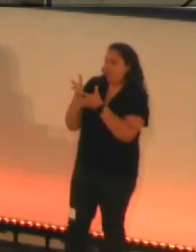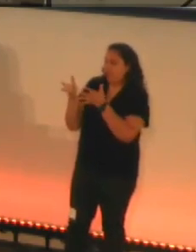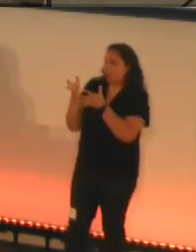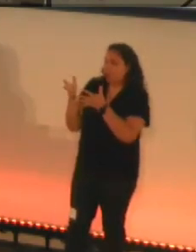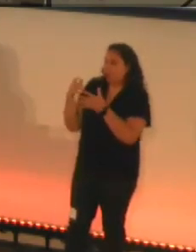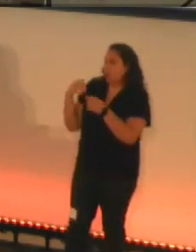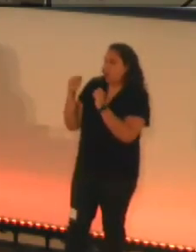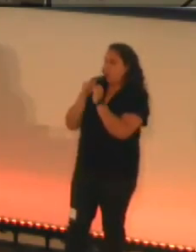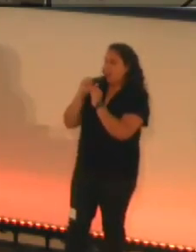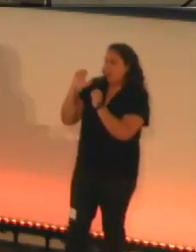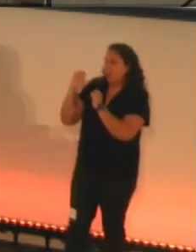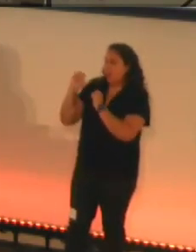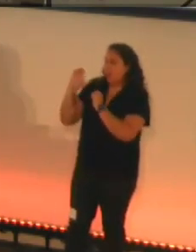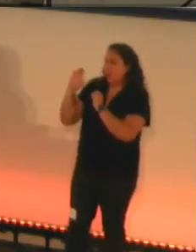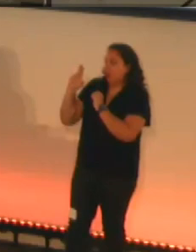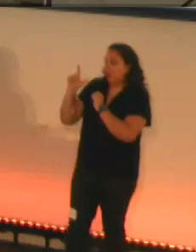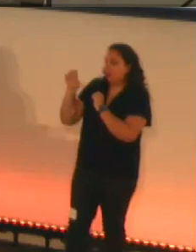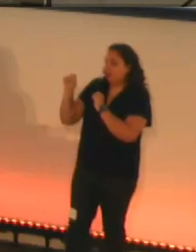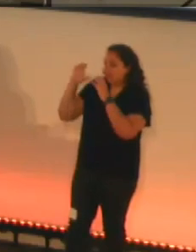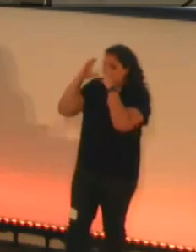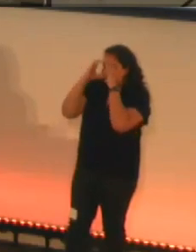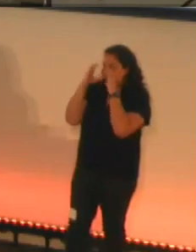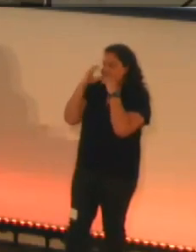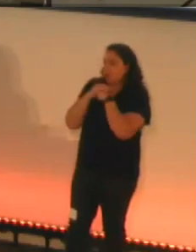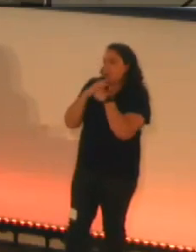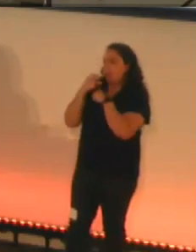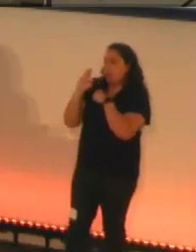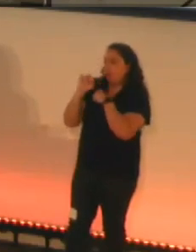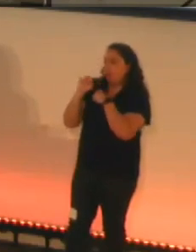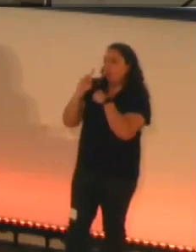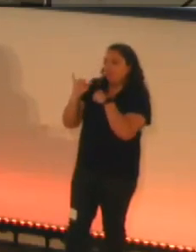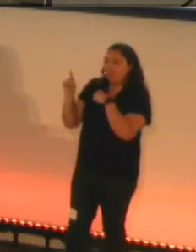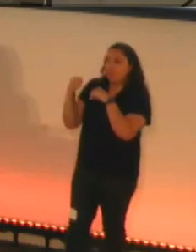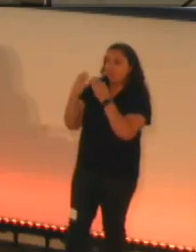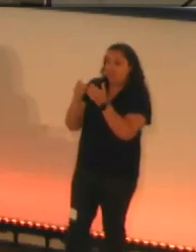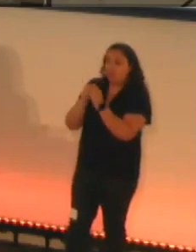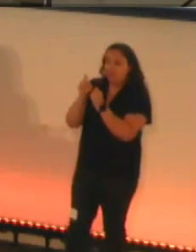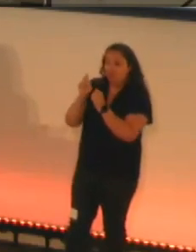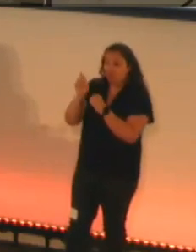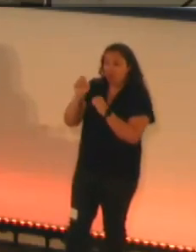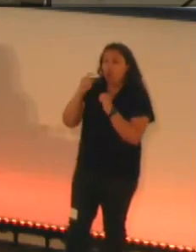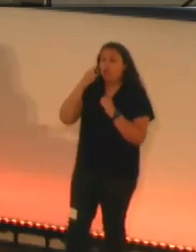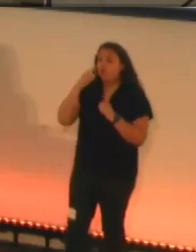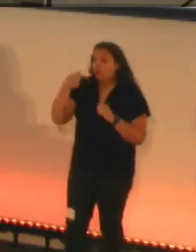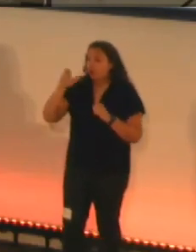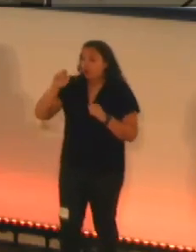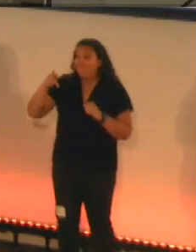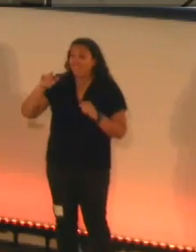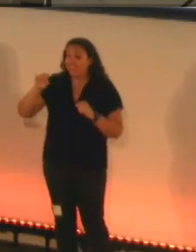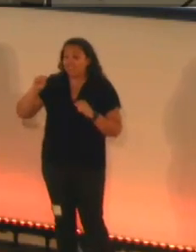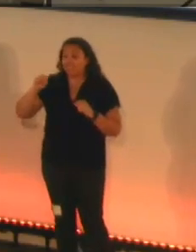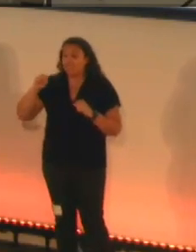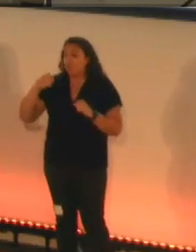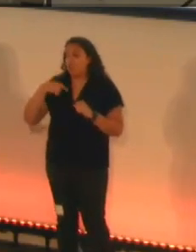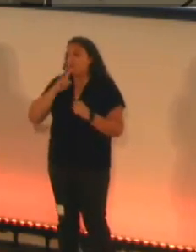itself provides for the Oculus platform and that Unity provides for its XR development. As far as graphics went, we had a very